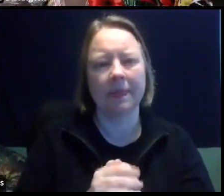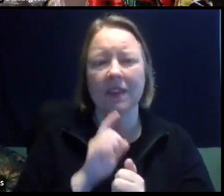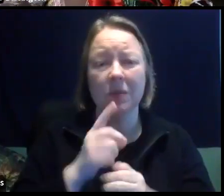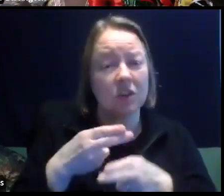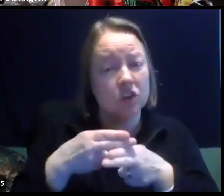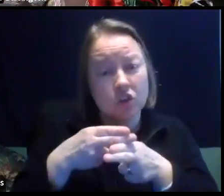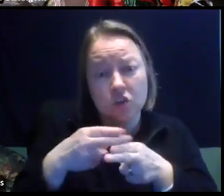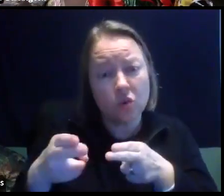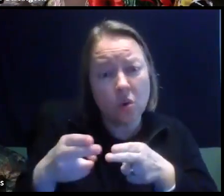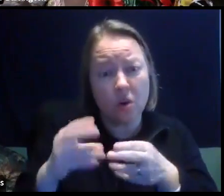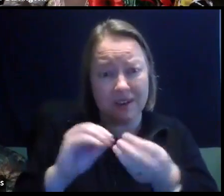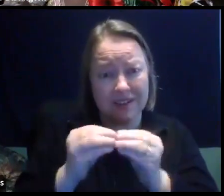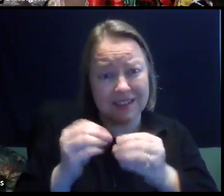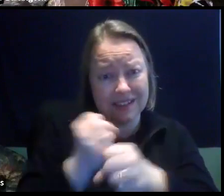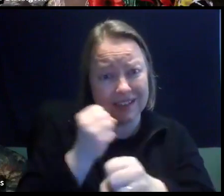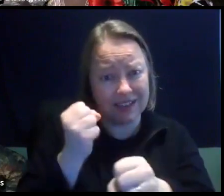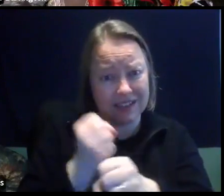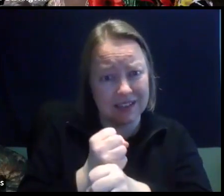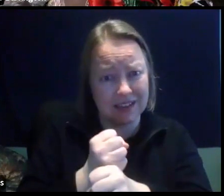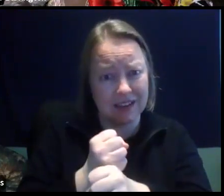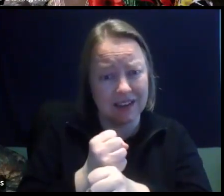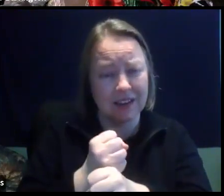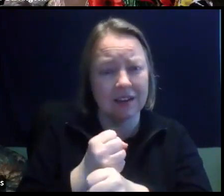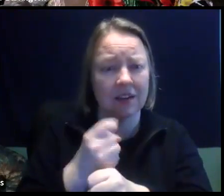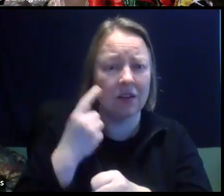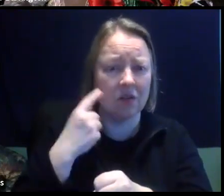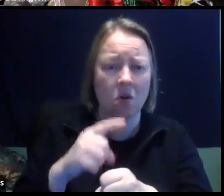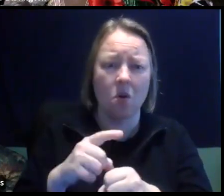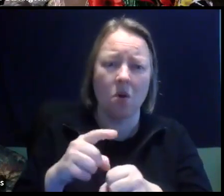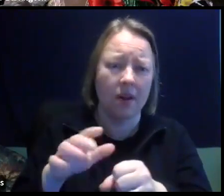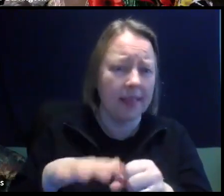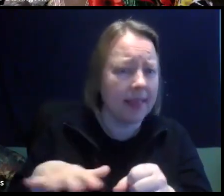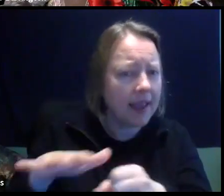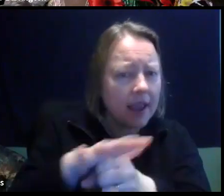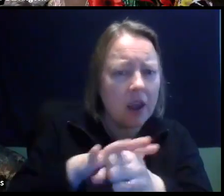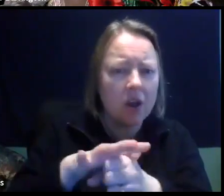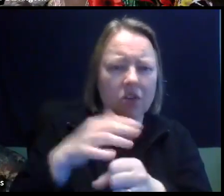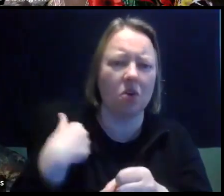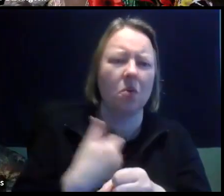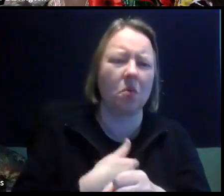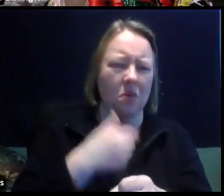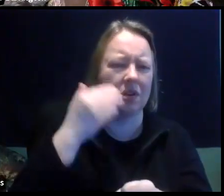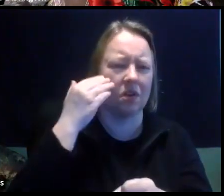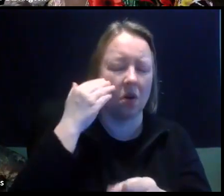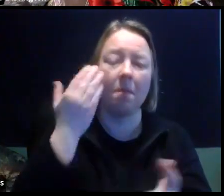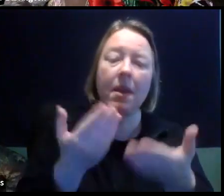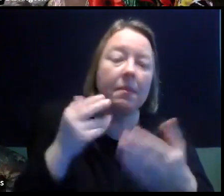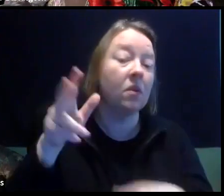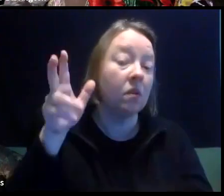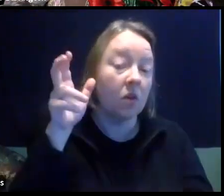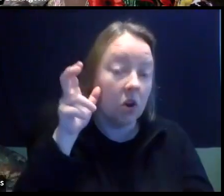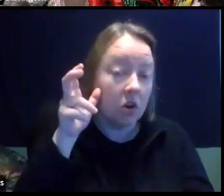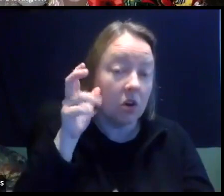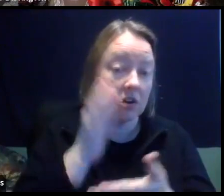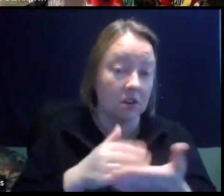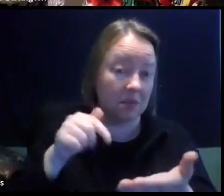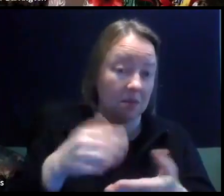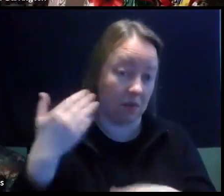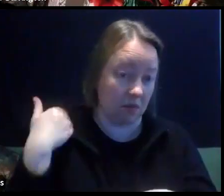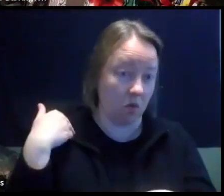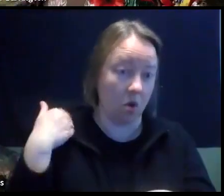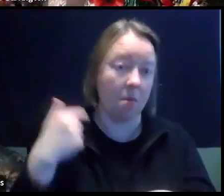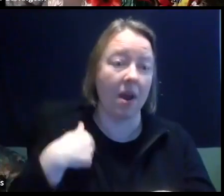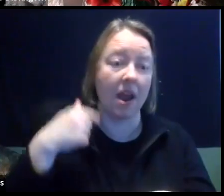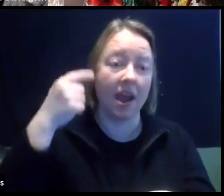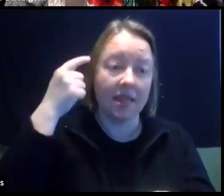short statistics around metrics or areas that we're all familiar with. And maybe you've heard some of these, but I think it